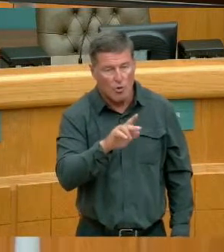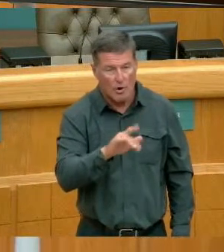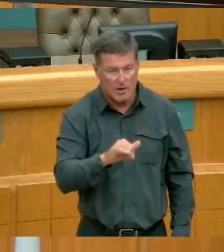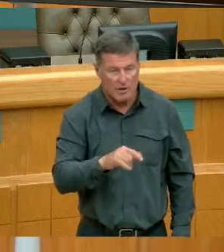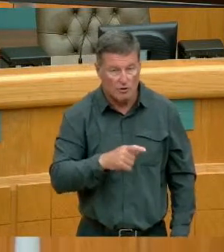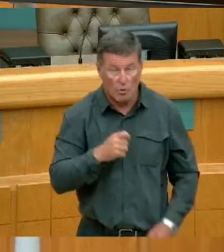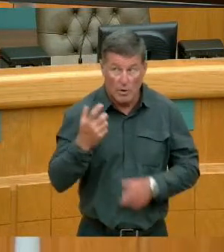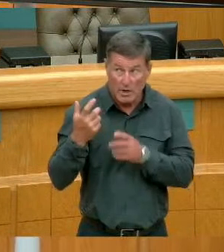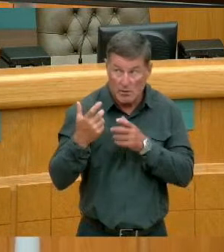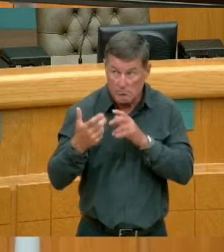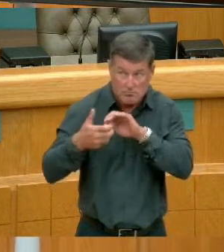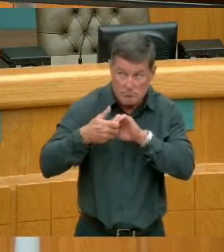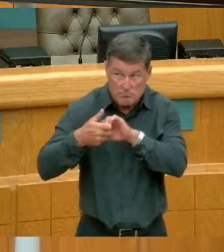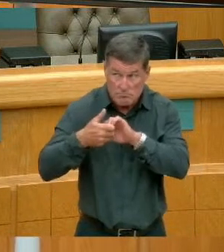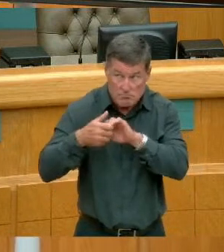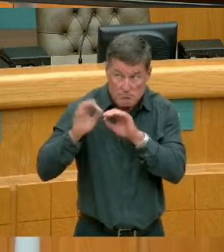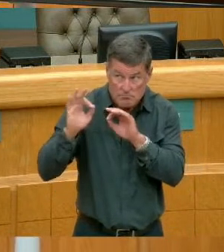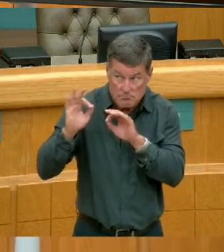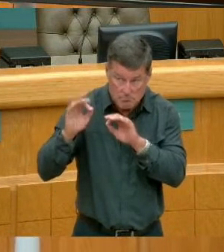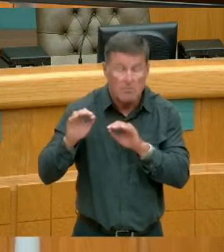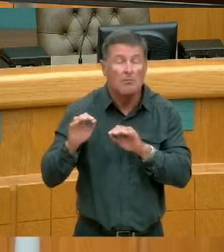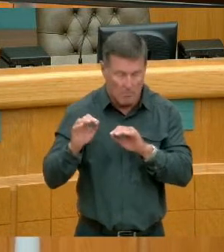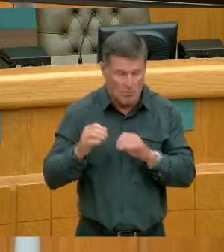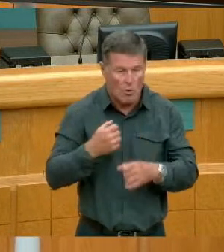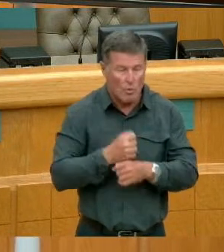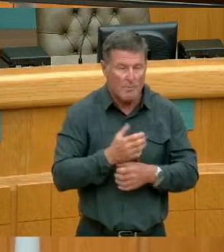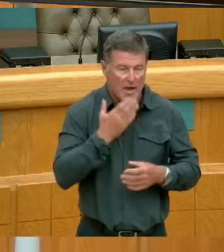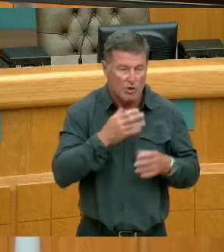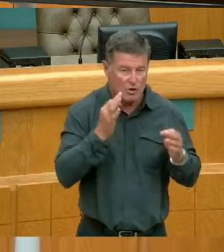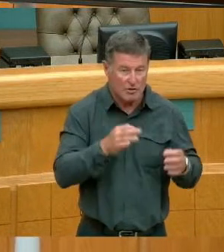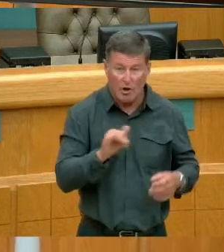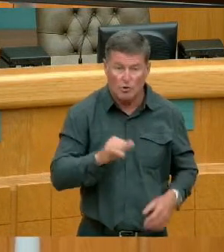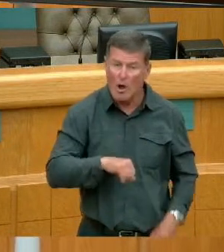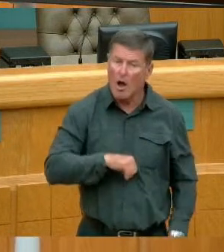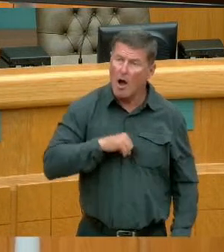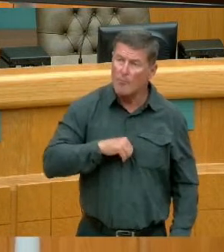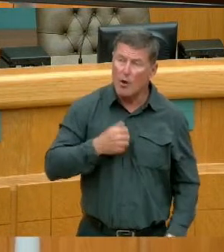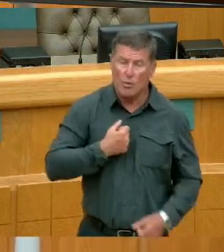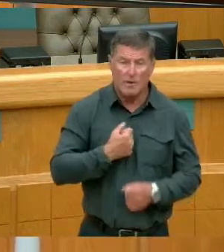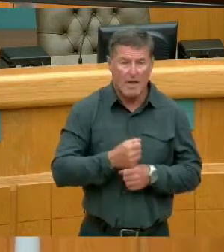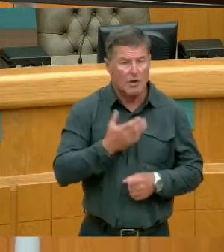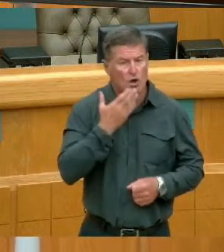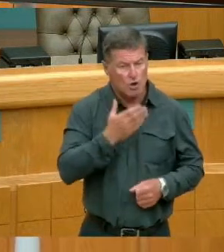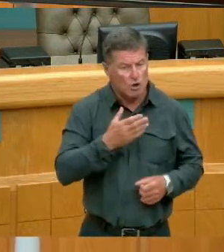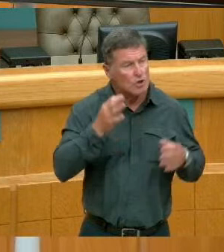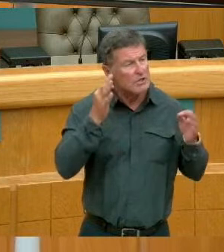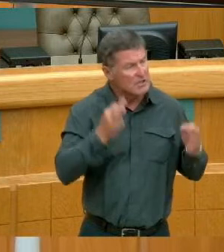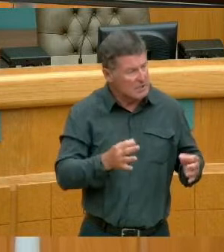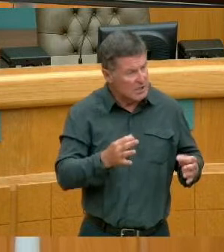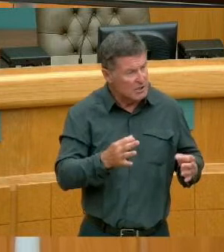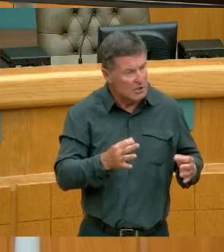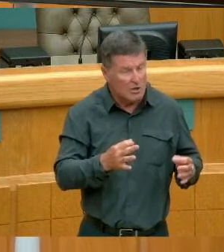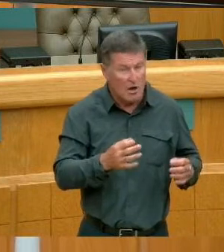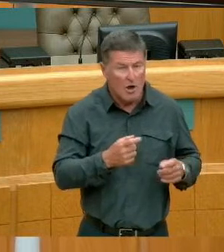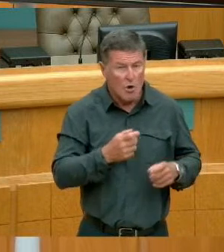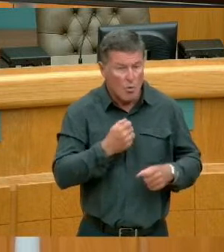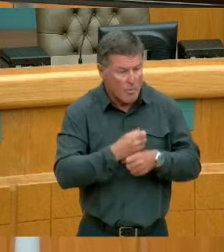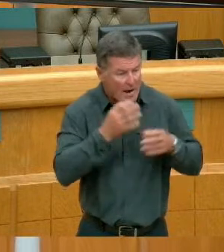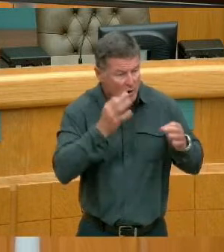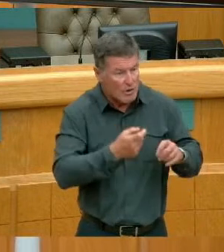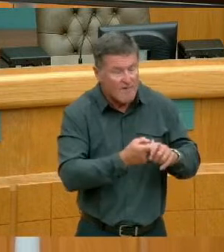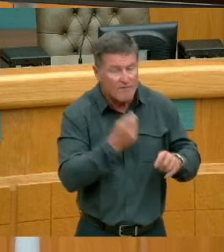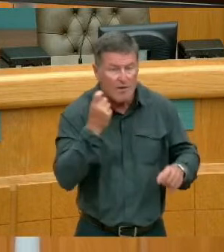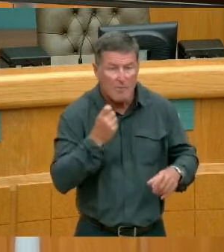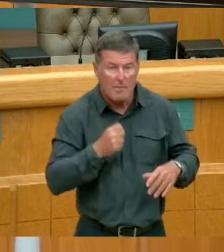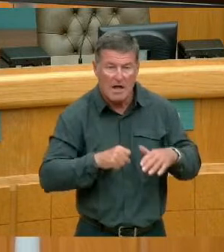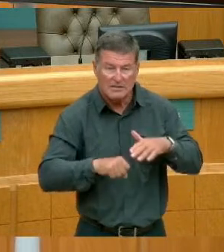that. I'm proud that our decisions are thoughtful ones, and I'm proud that they're based on data and science and